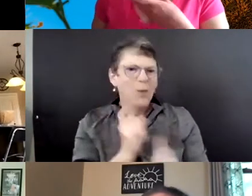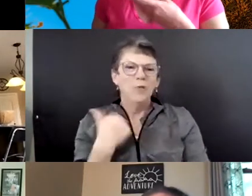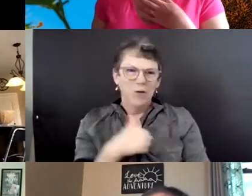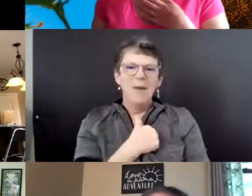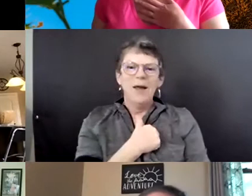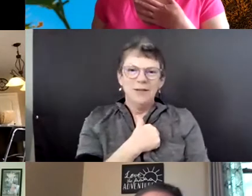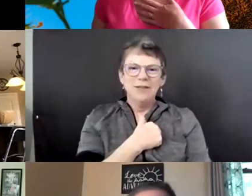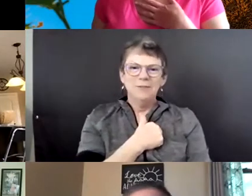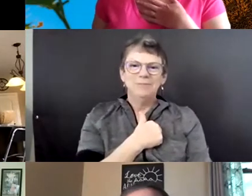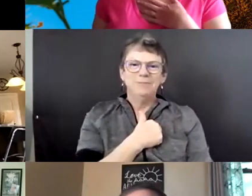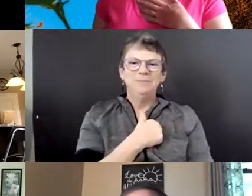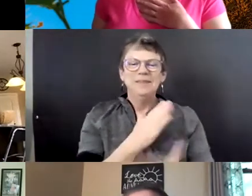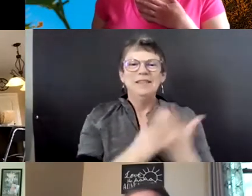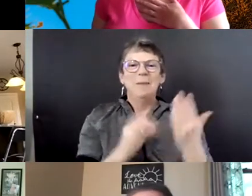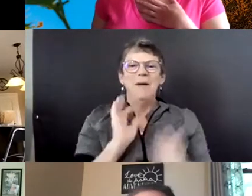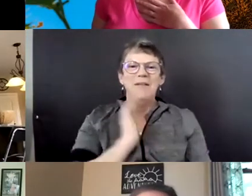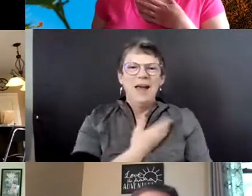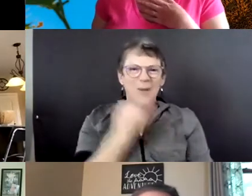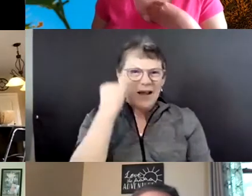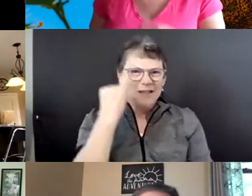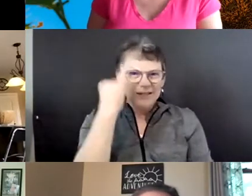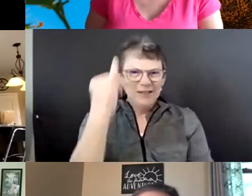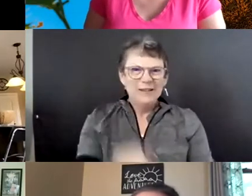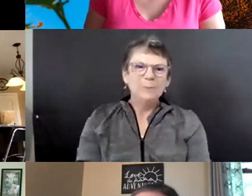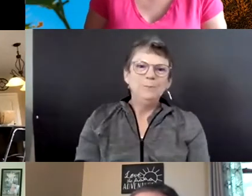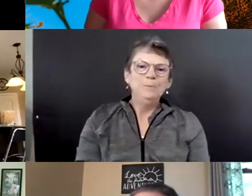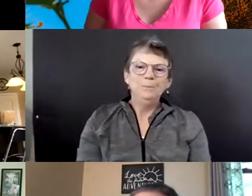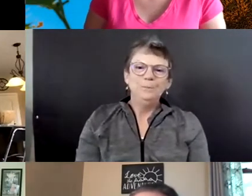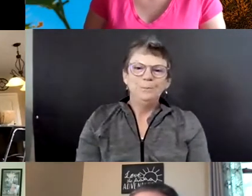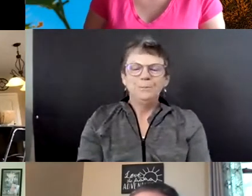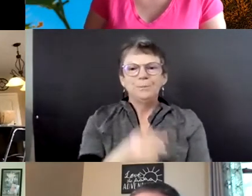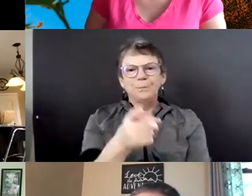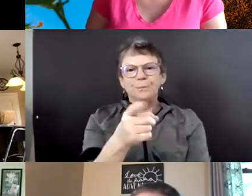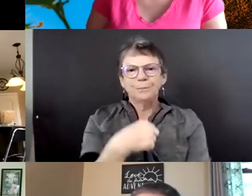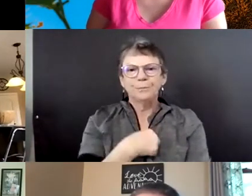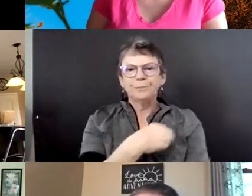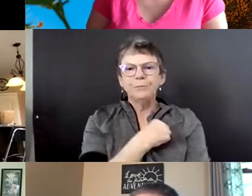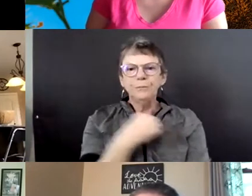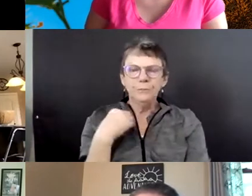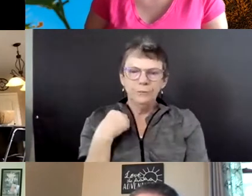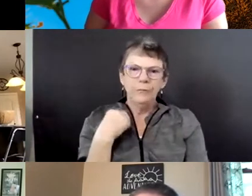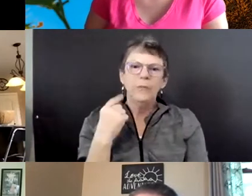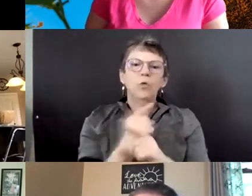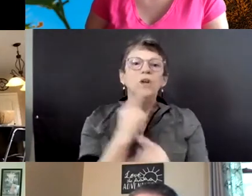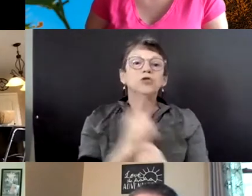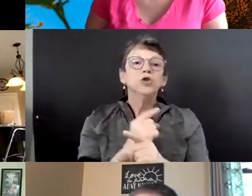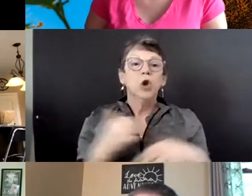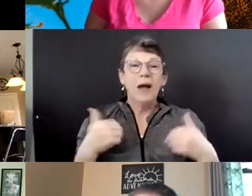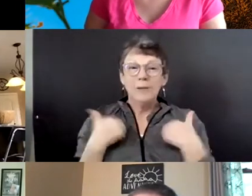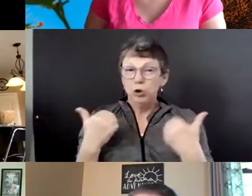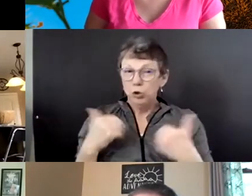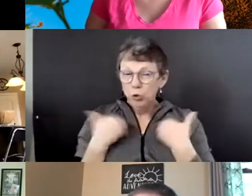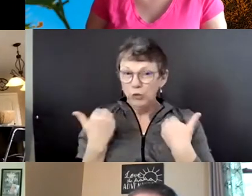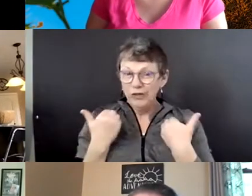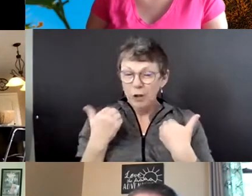crisis. Wonderful. I'm a member of the Corrections and Juvenile Justice Committee, and